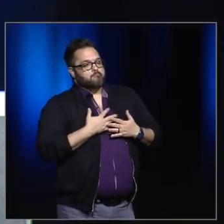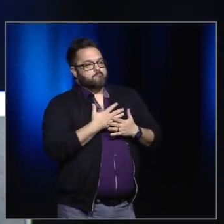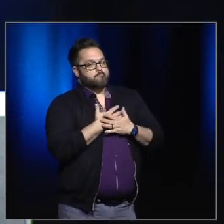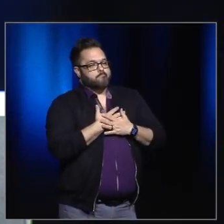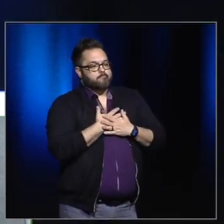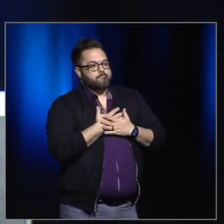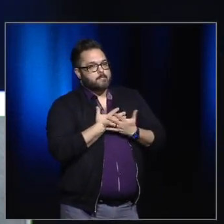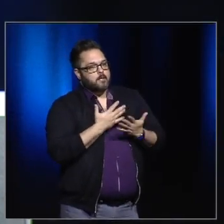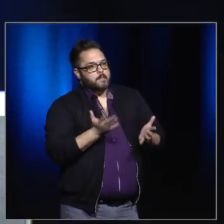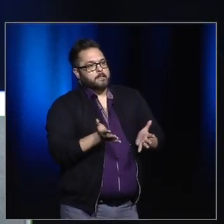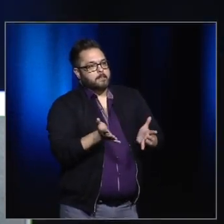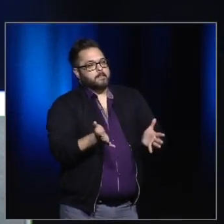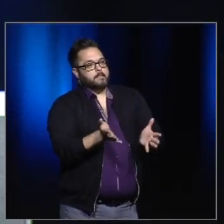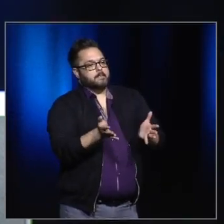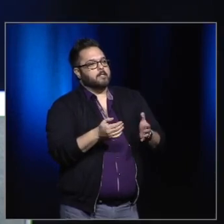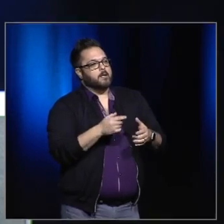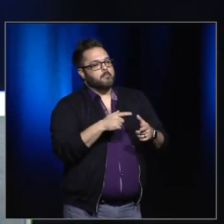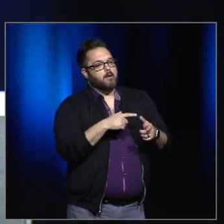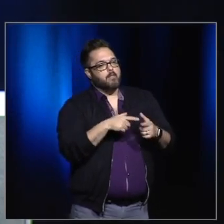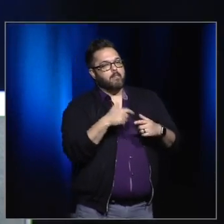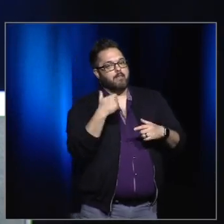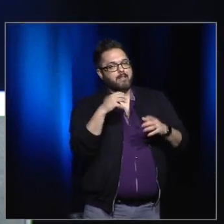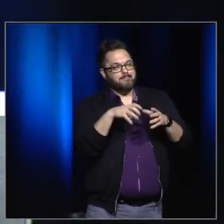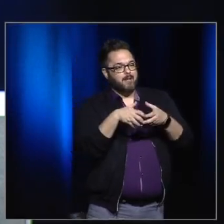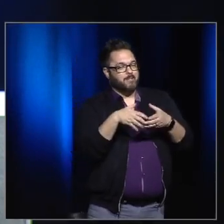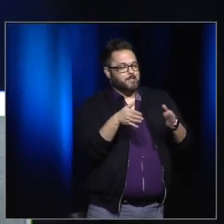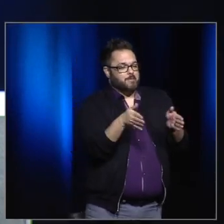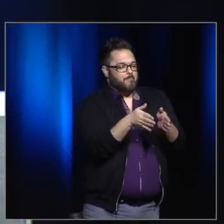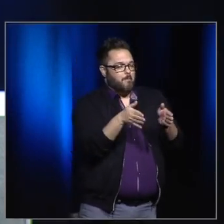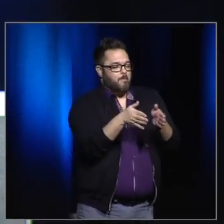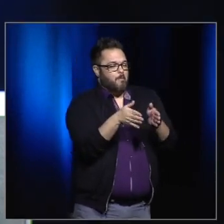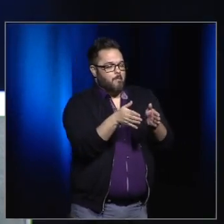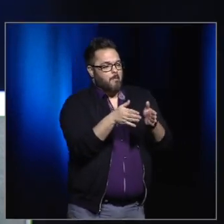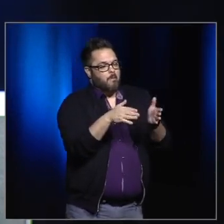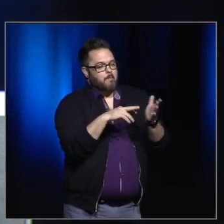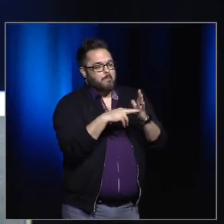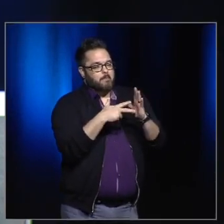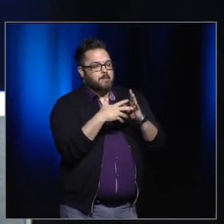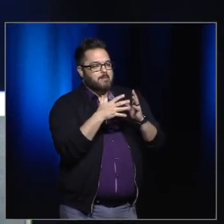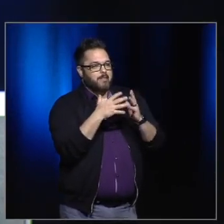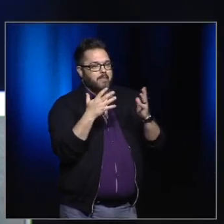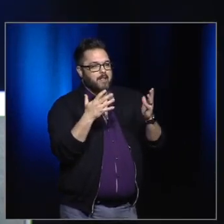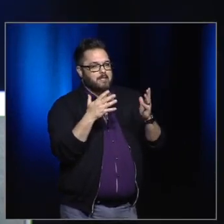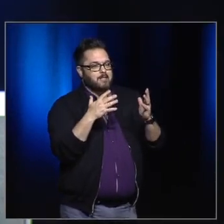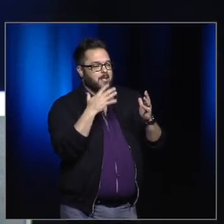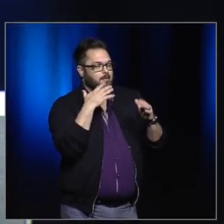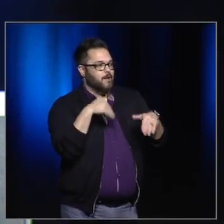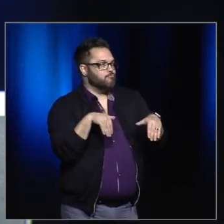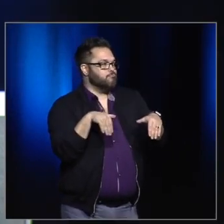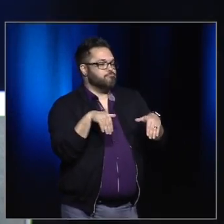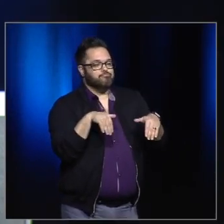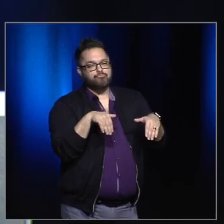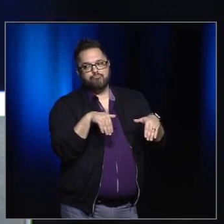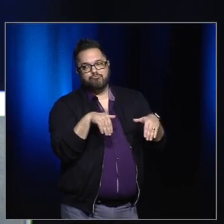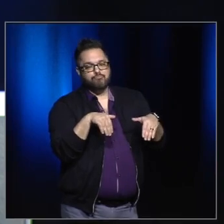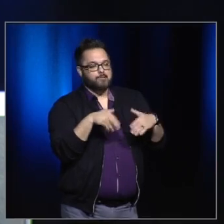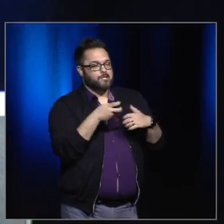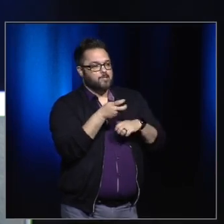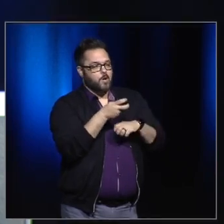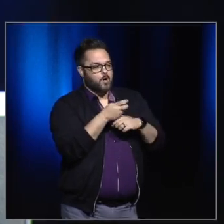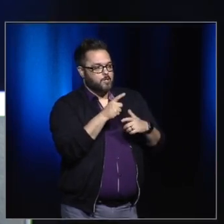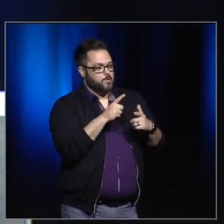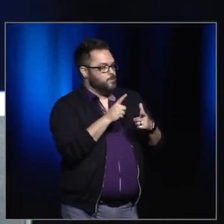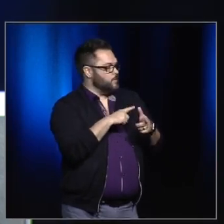So yeah, I think when the population's this tiny, there's a lot of stochasticity that is hard to account for, but